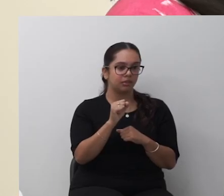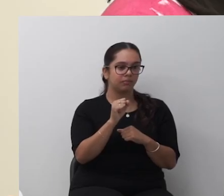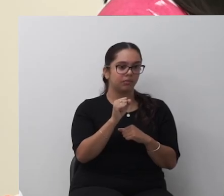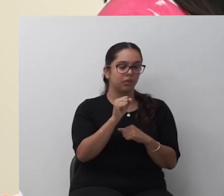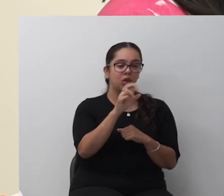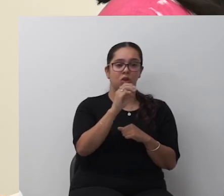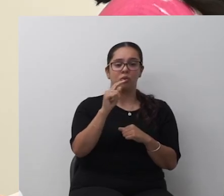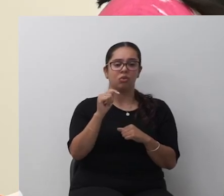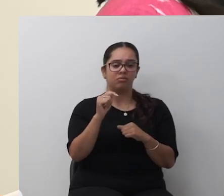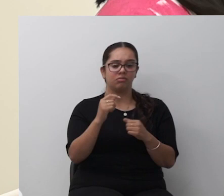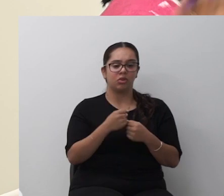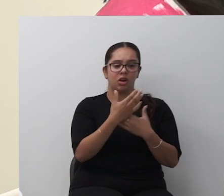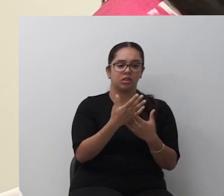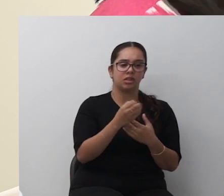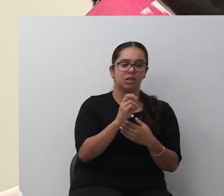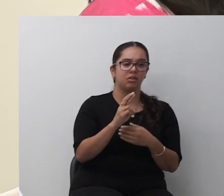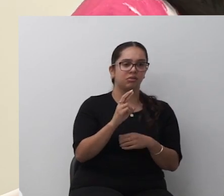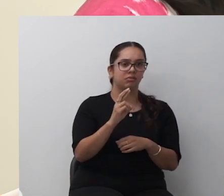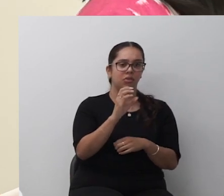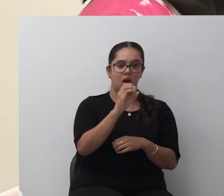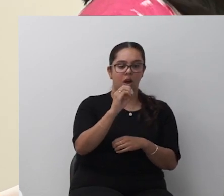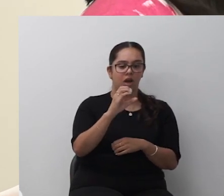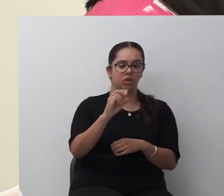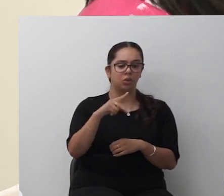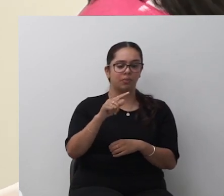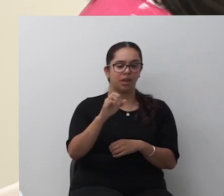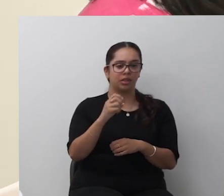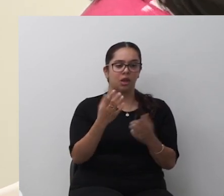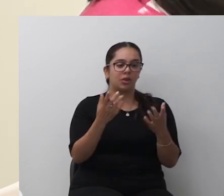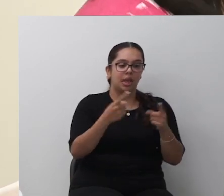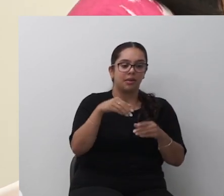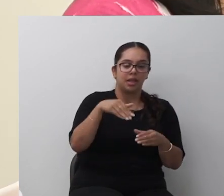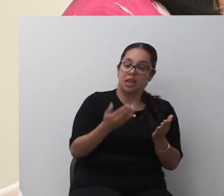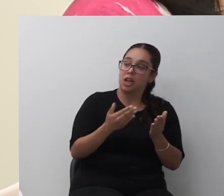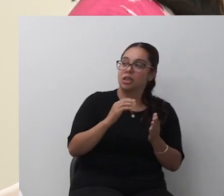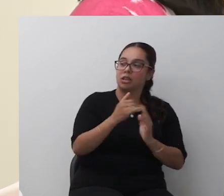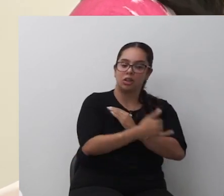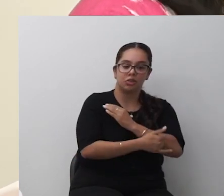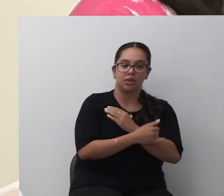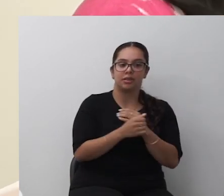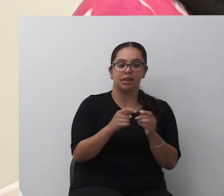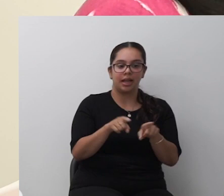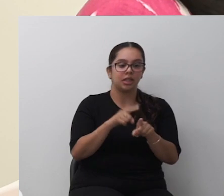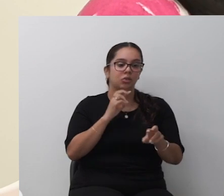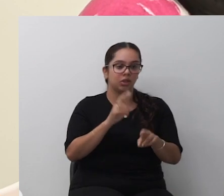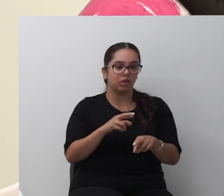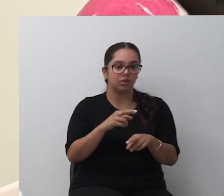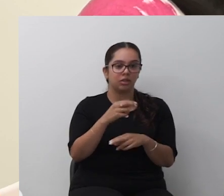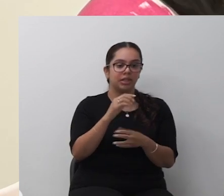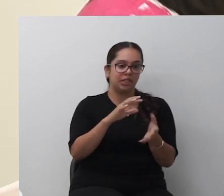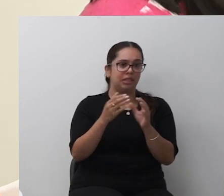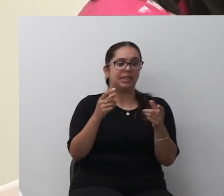of occupation, and also what is happening here in this country as a result of the genocide happening